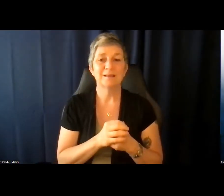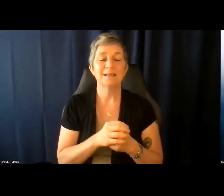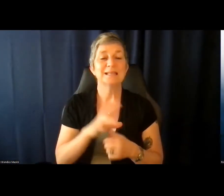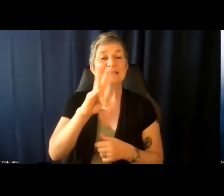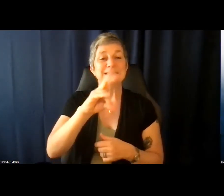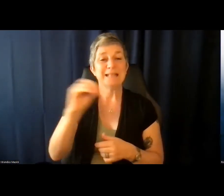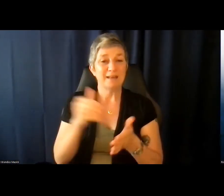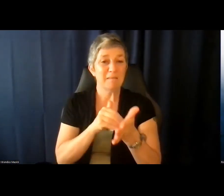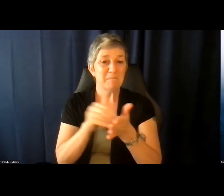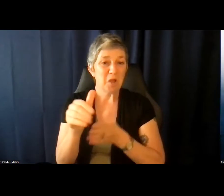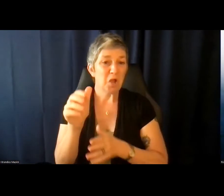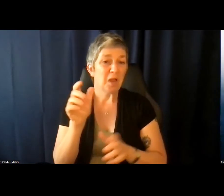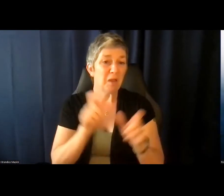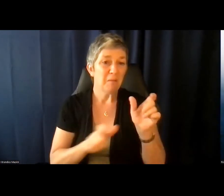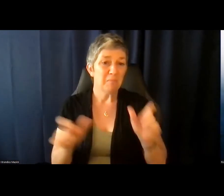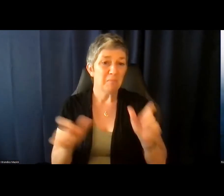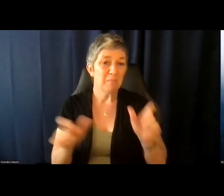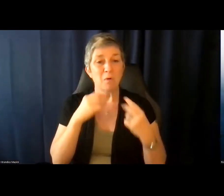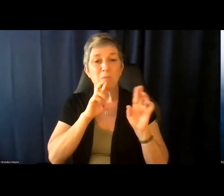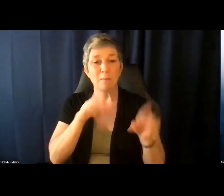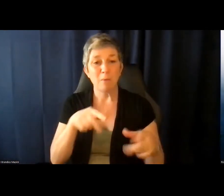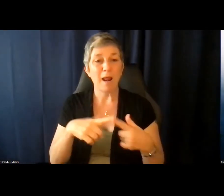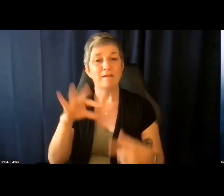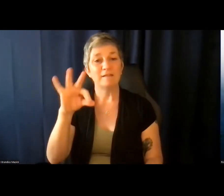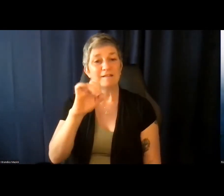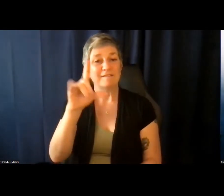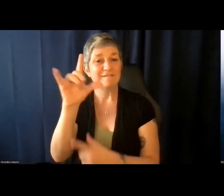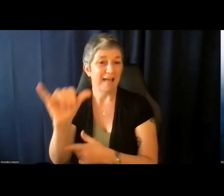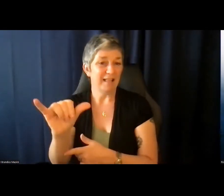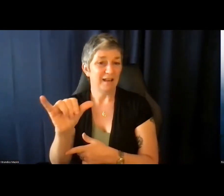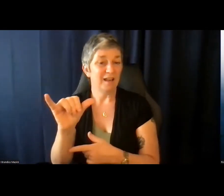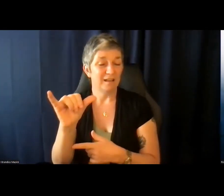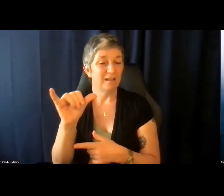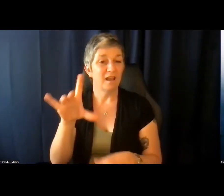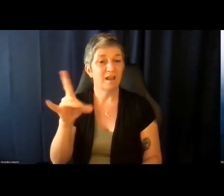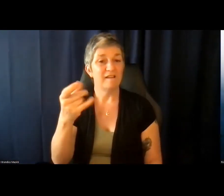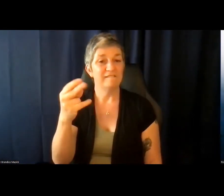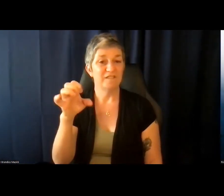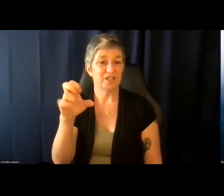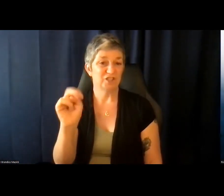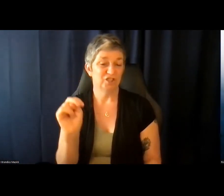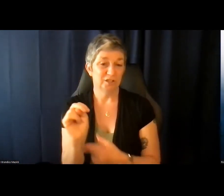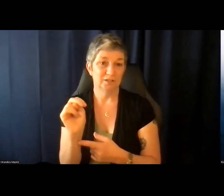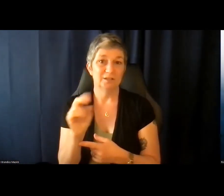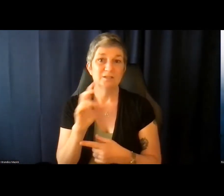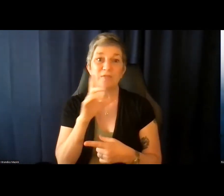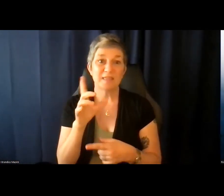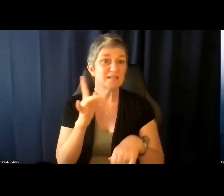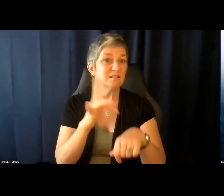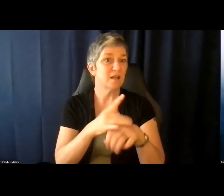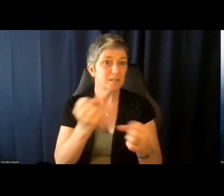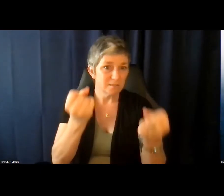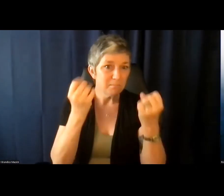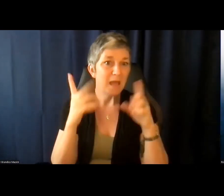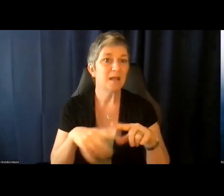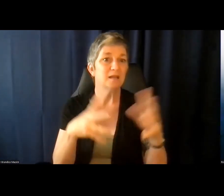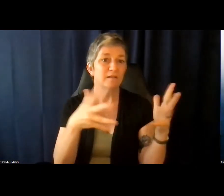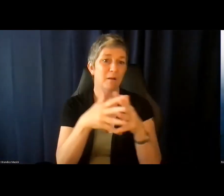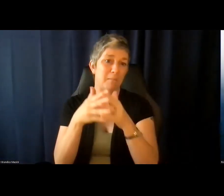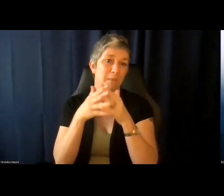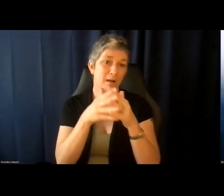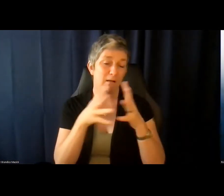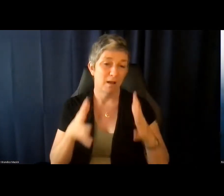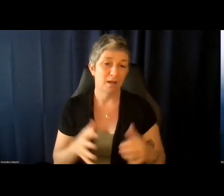people report having a felony conviction. So we're talking about an issue that reaches many, many Americans. Now, as